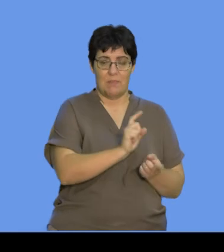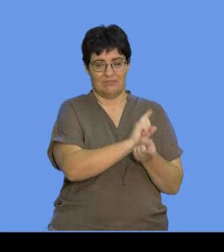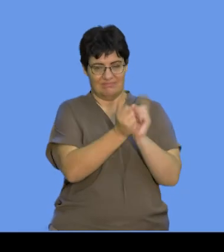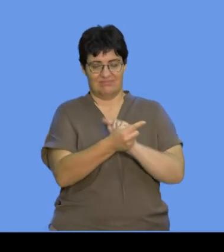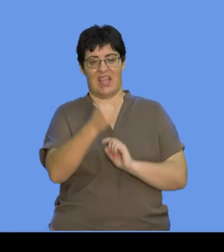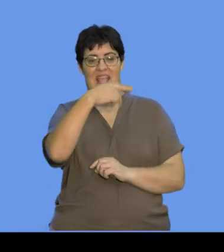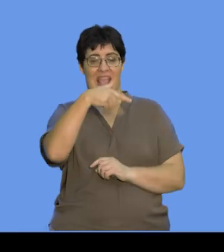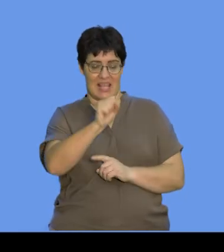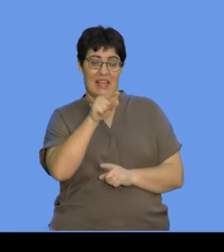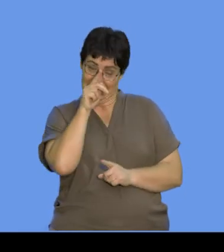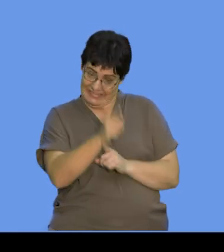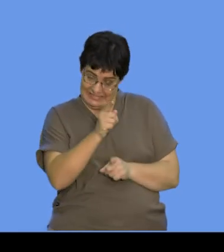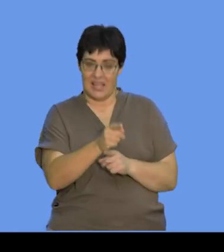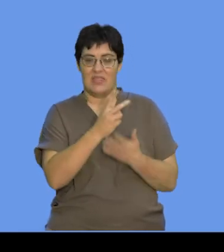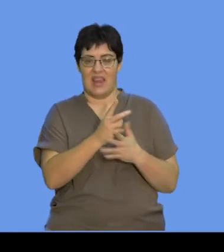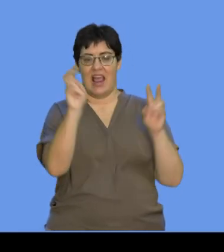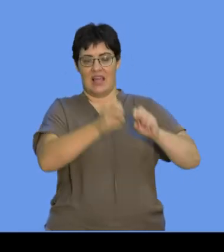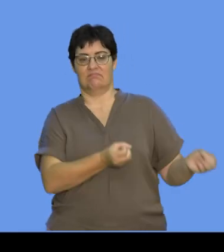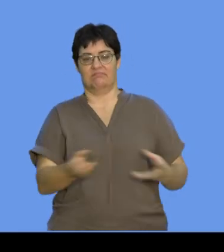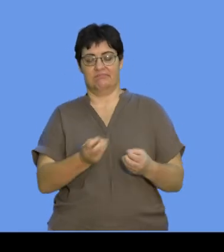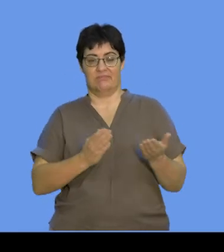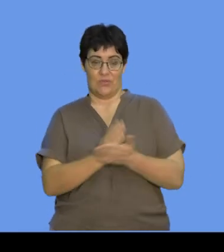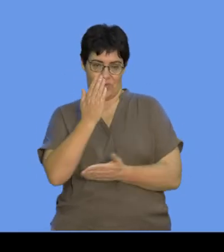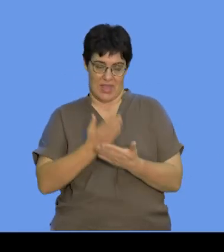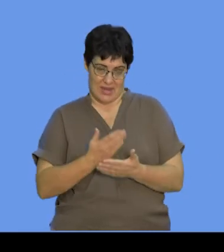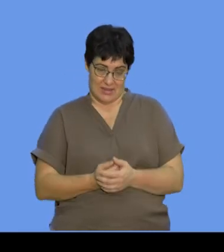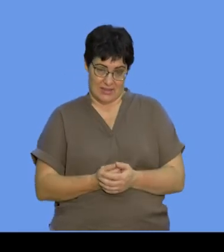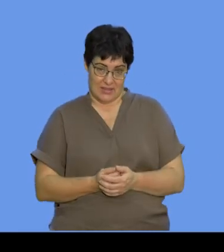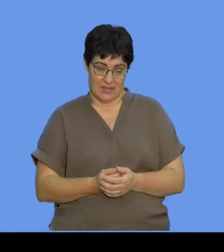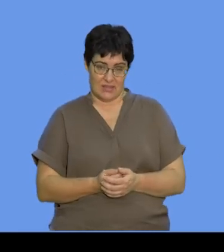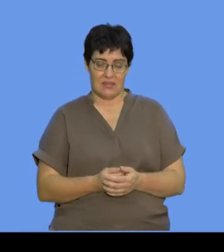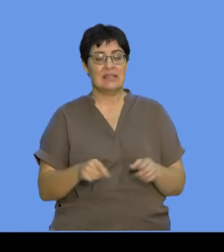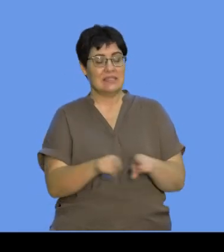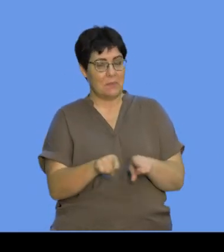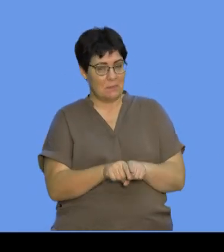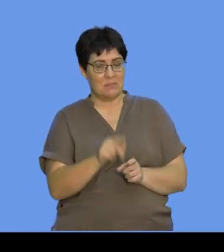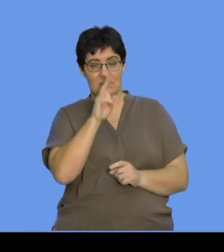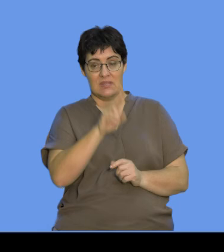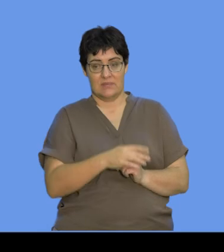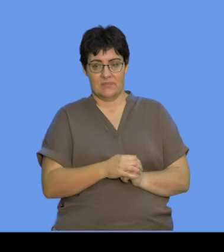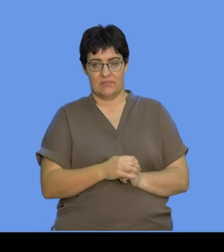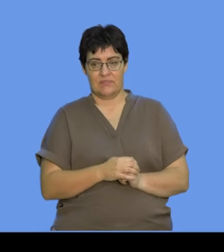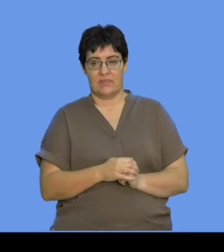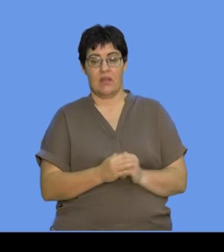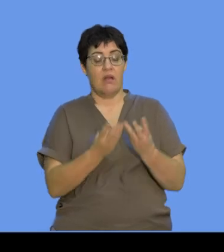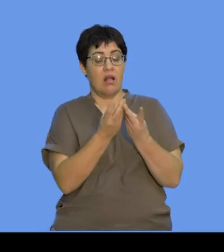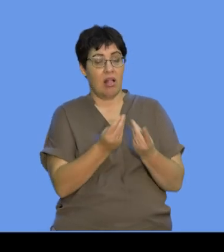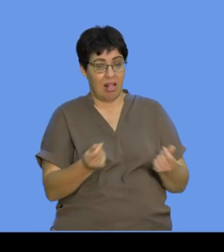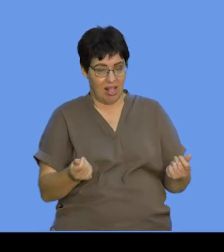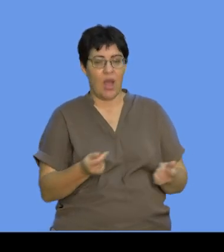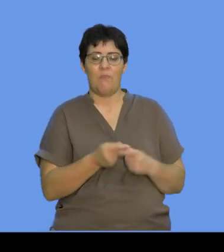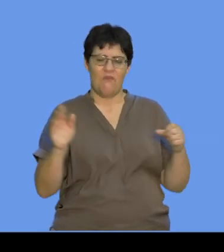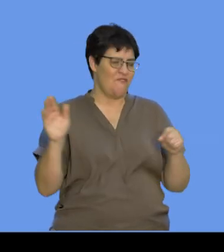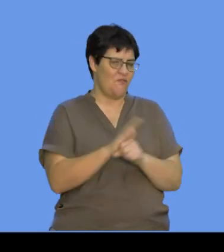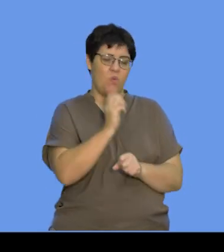that's the whole idea about sodium chloride. And furthermore, we are also saying that in terms of solubility, it dissolves completely